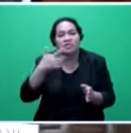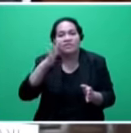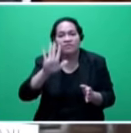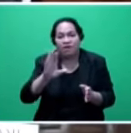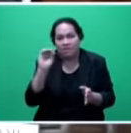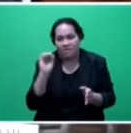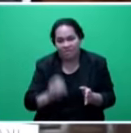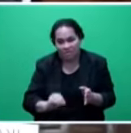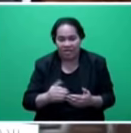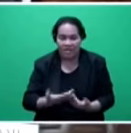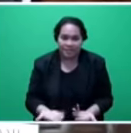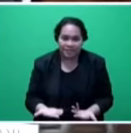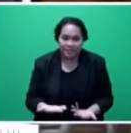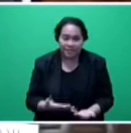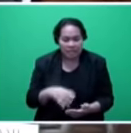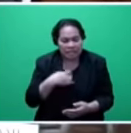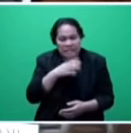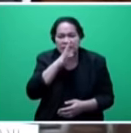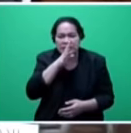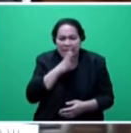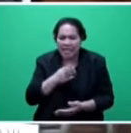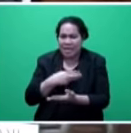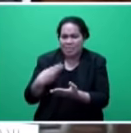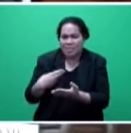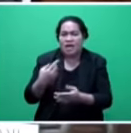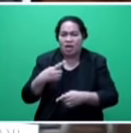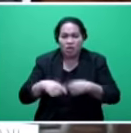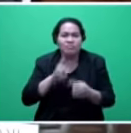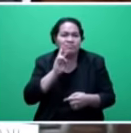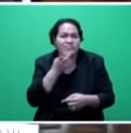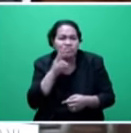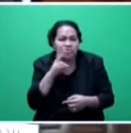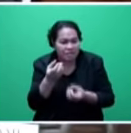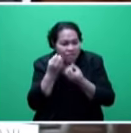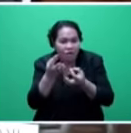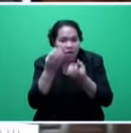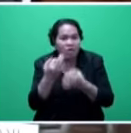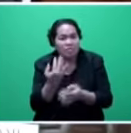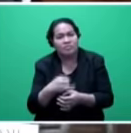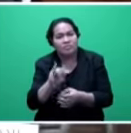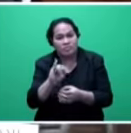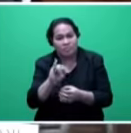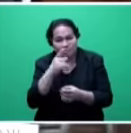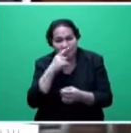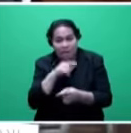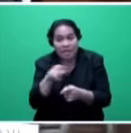0.75%. It is so sad that the Minister continues to misinform the people. He